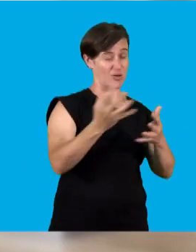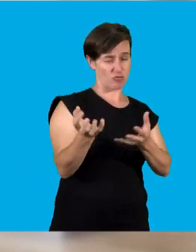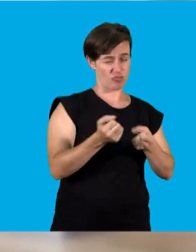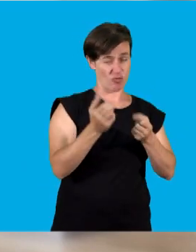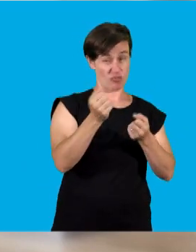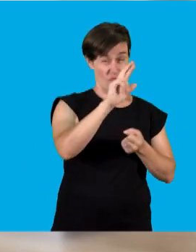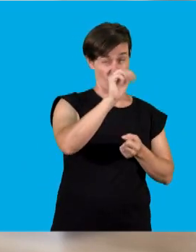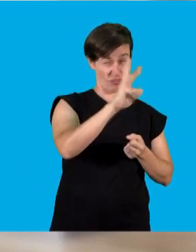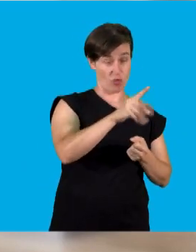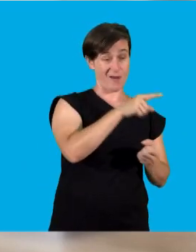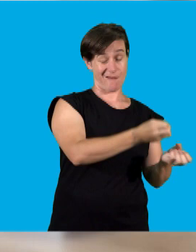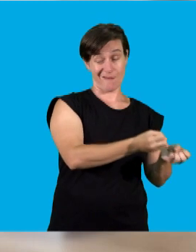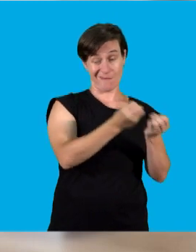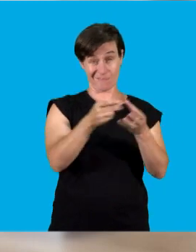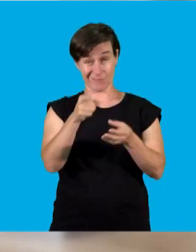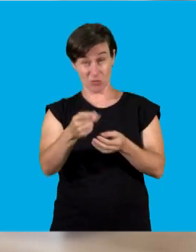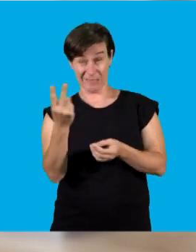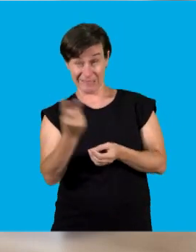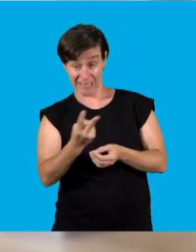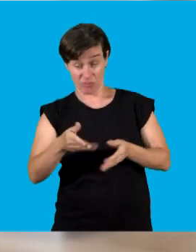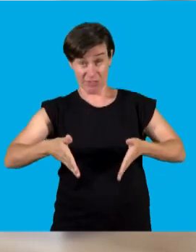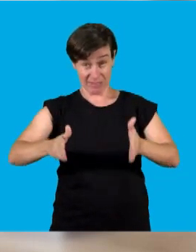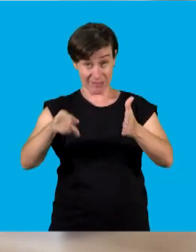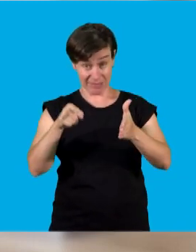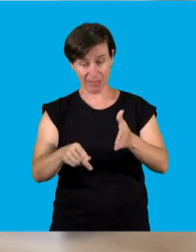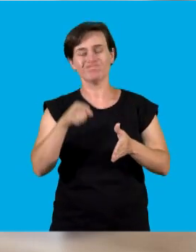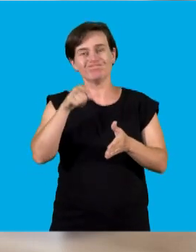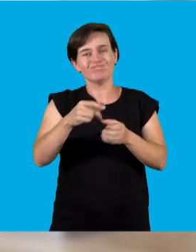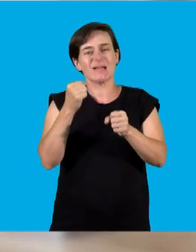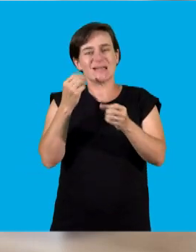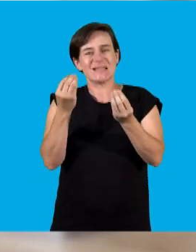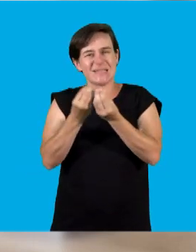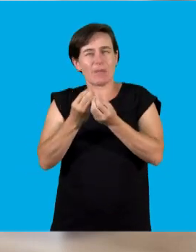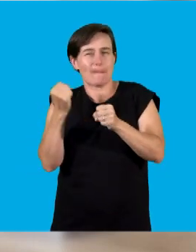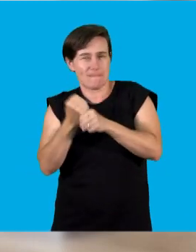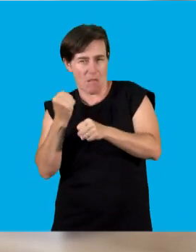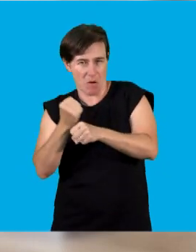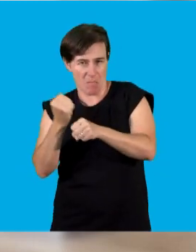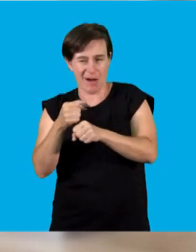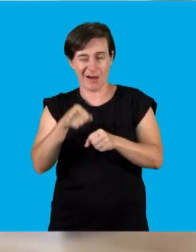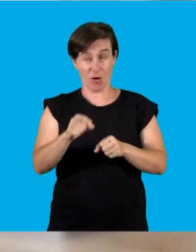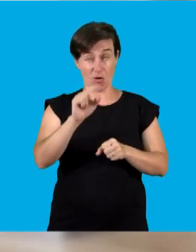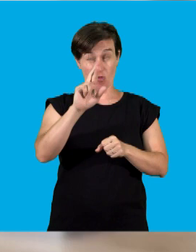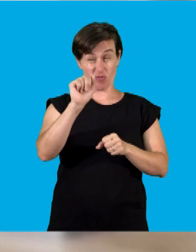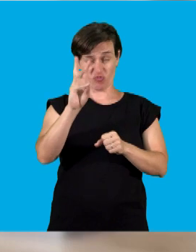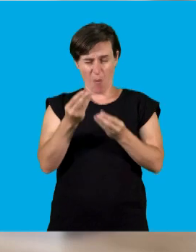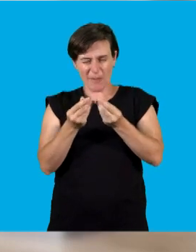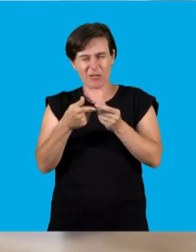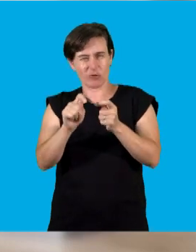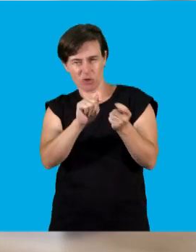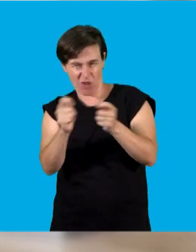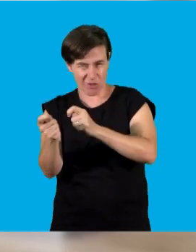now the natural resources are taken to the secondary sector, whereby the raw materials are now going to be changed. They are now going